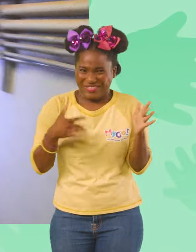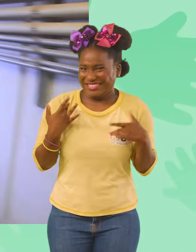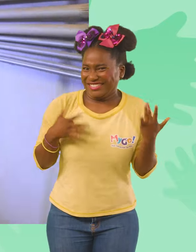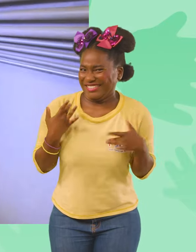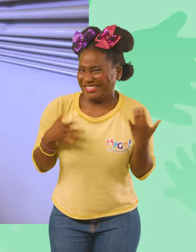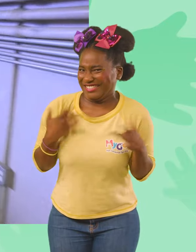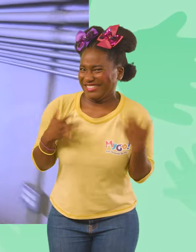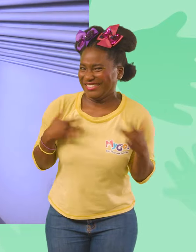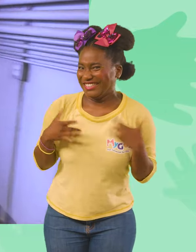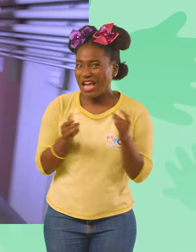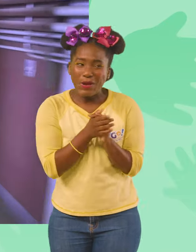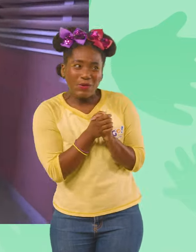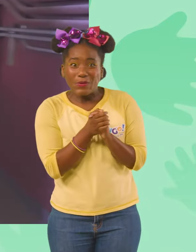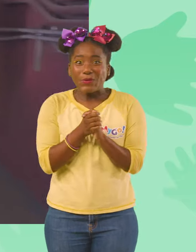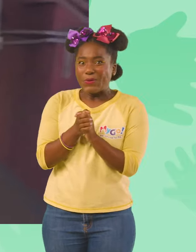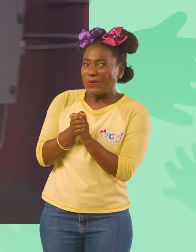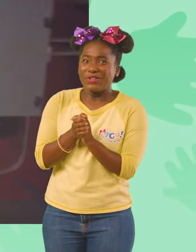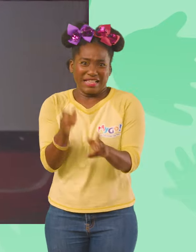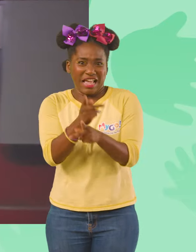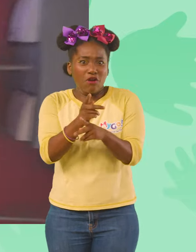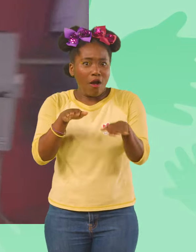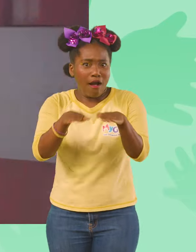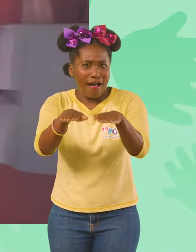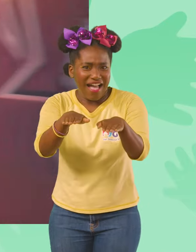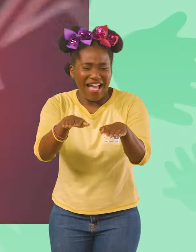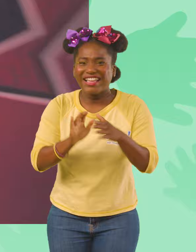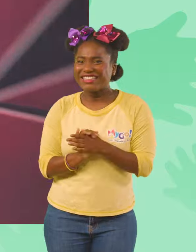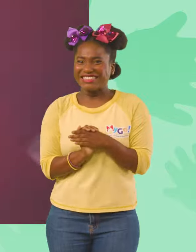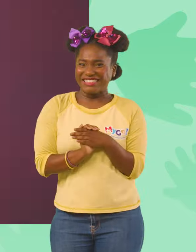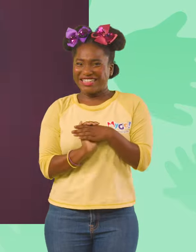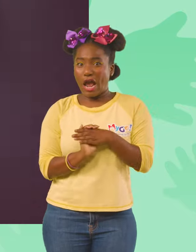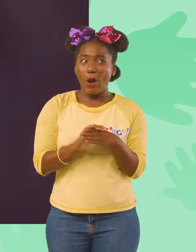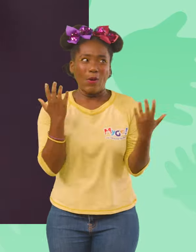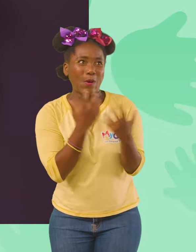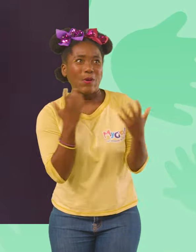I am so excited! Watch your step. Whoa!